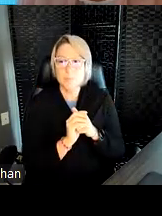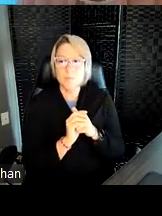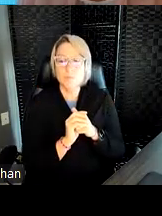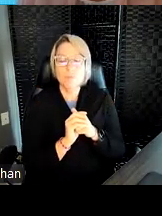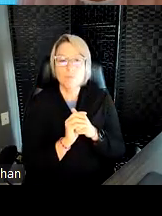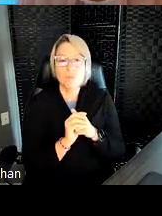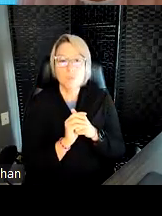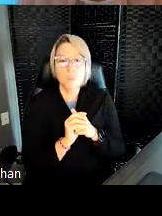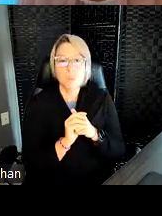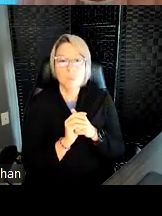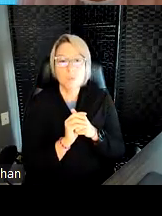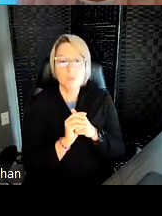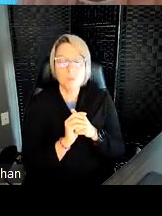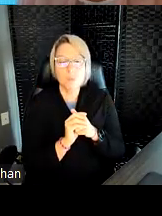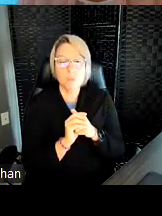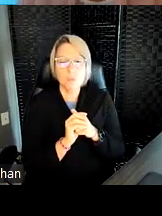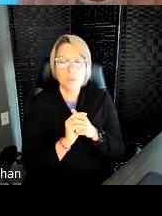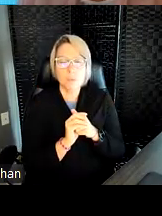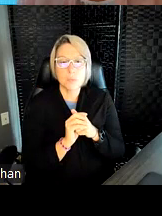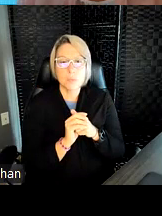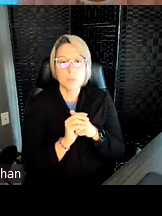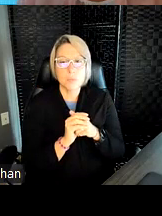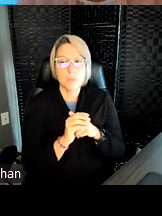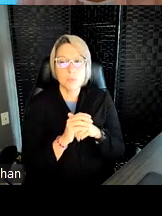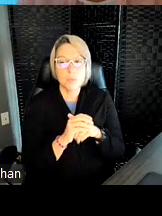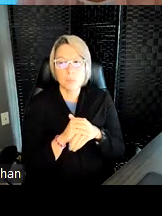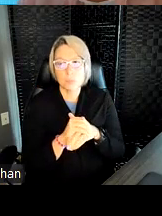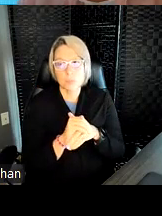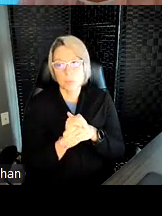slideshow and get this started.